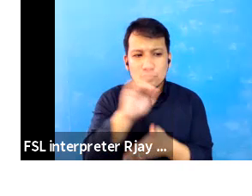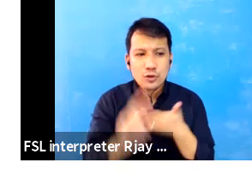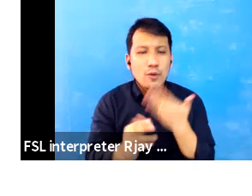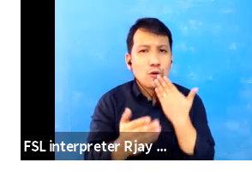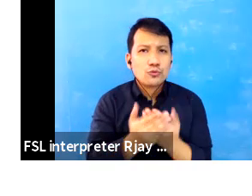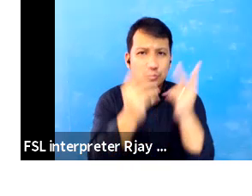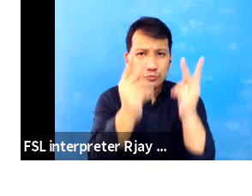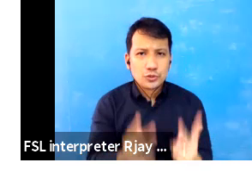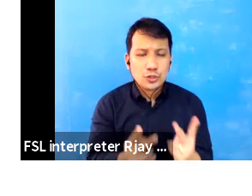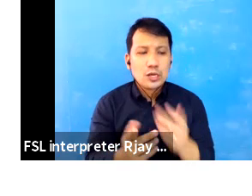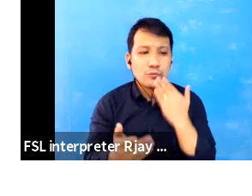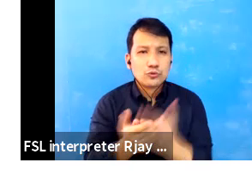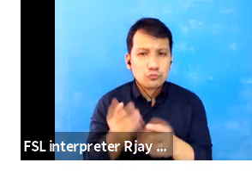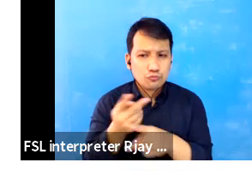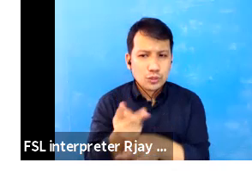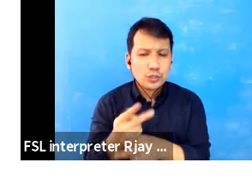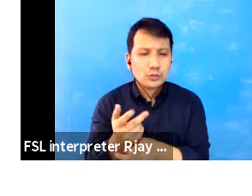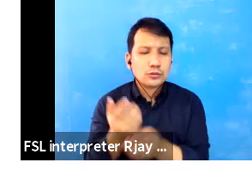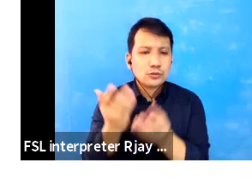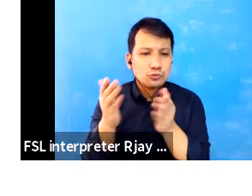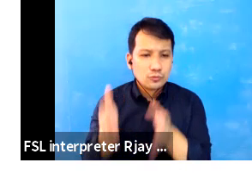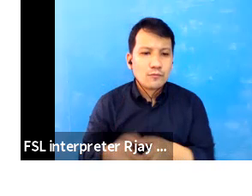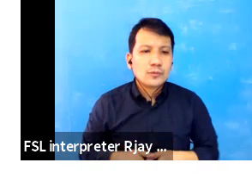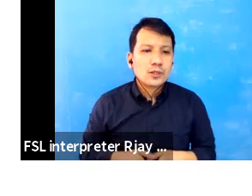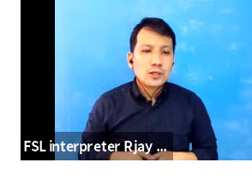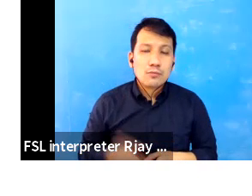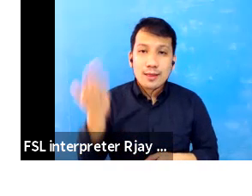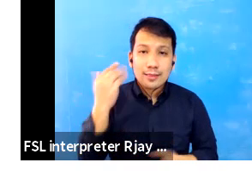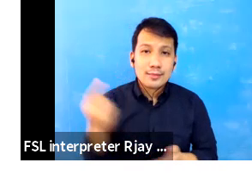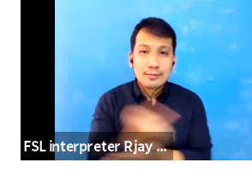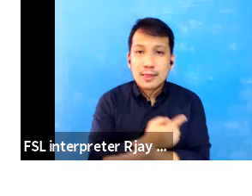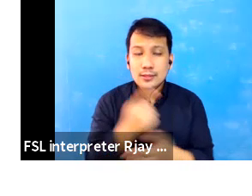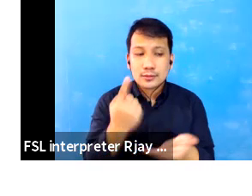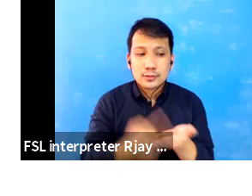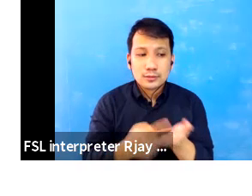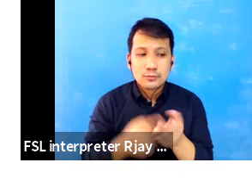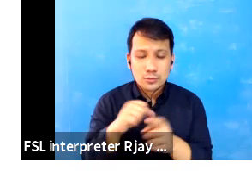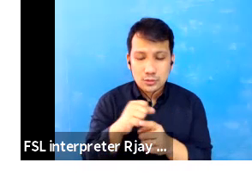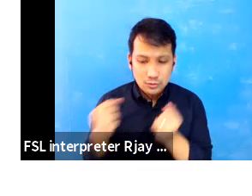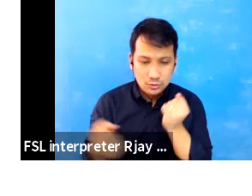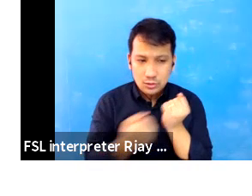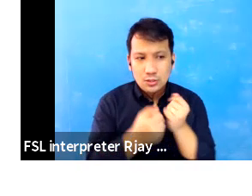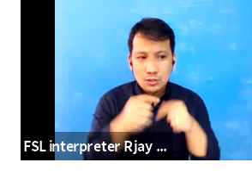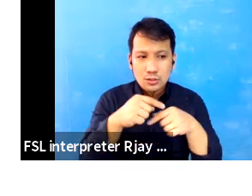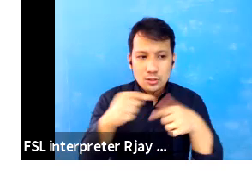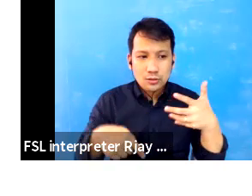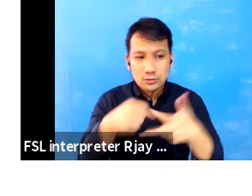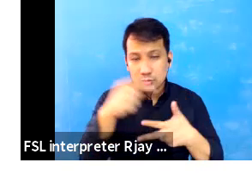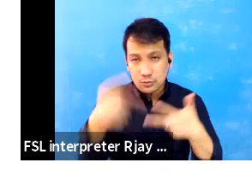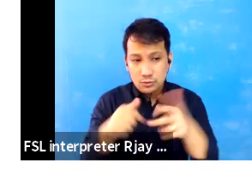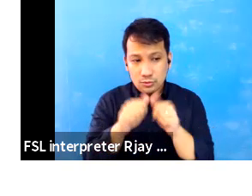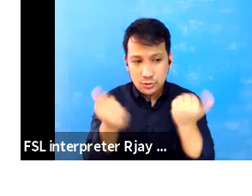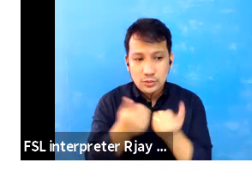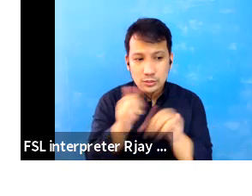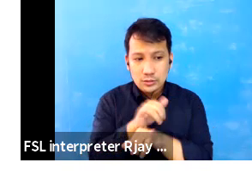human capital and human productivity. In the last webinar that was sponsored by these agencies